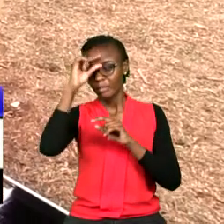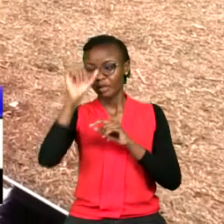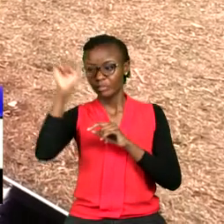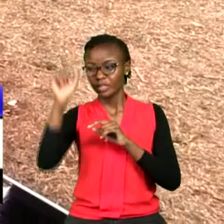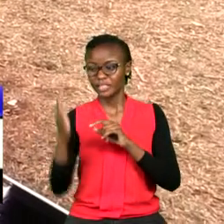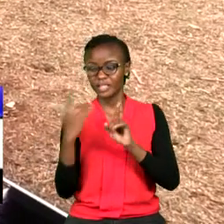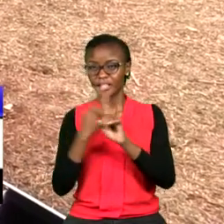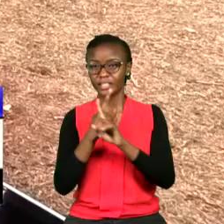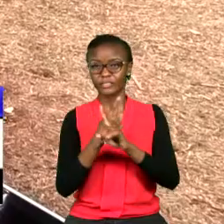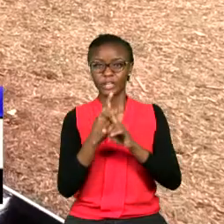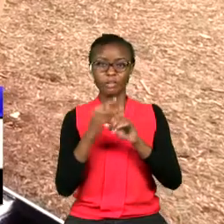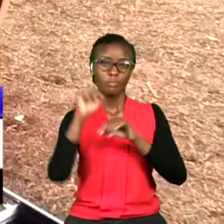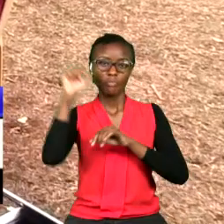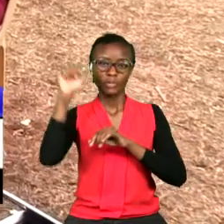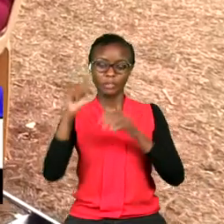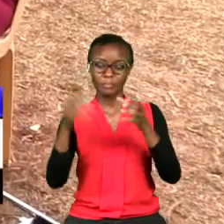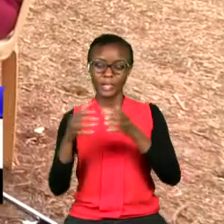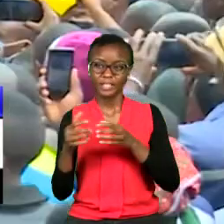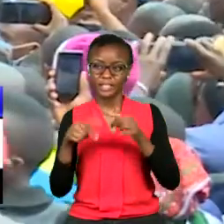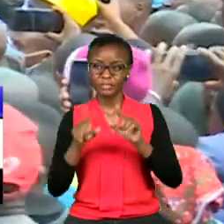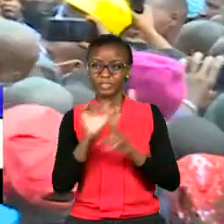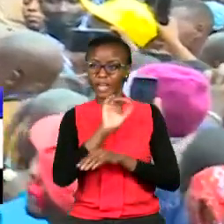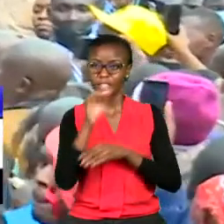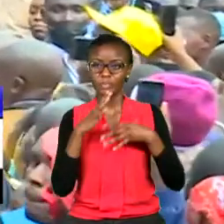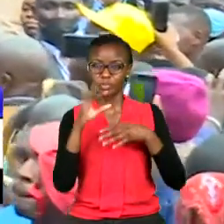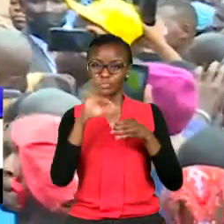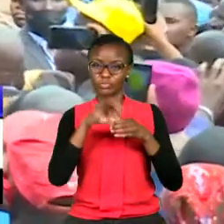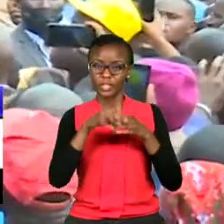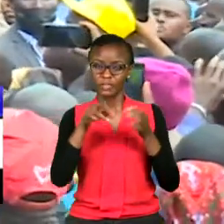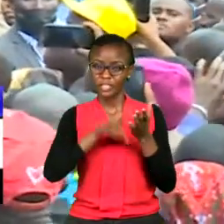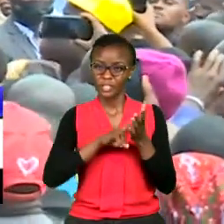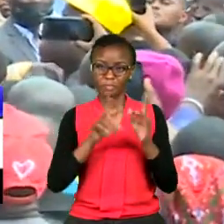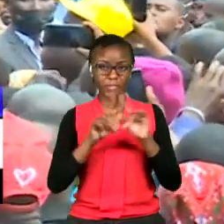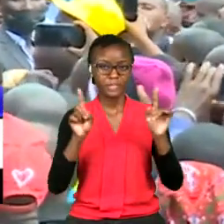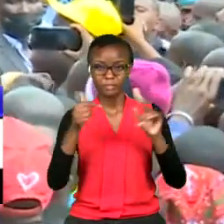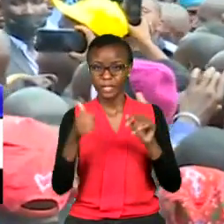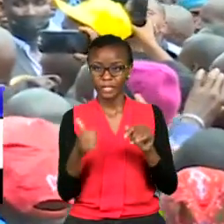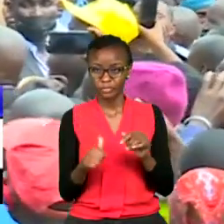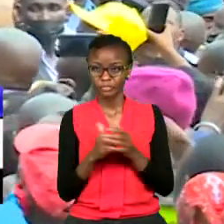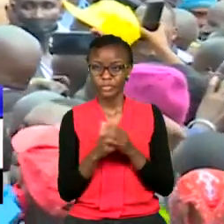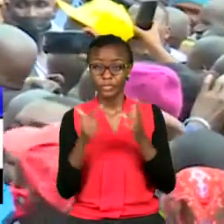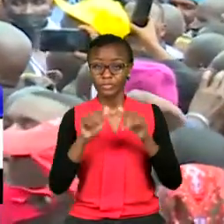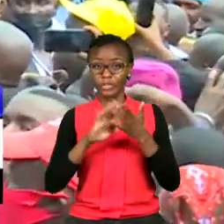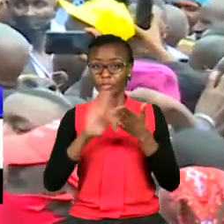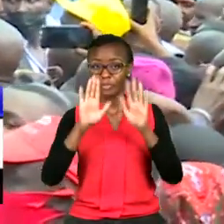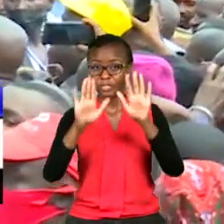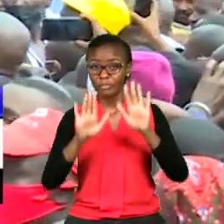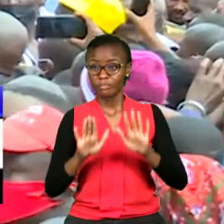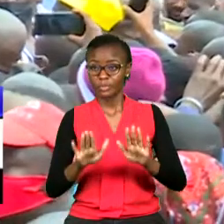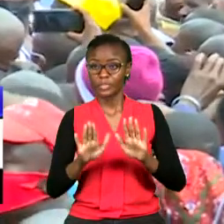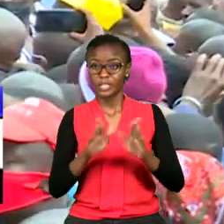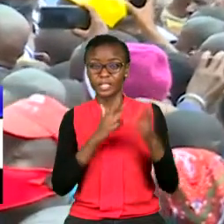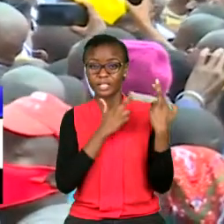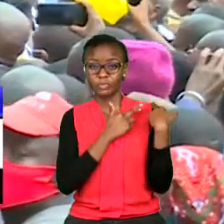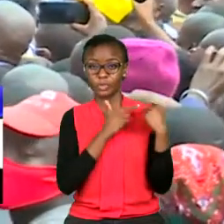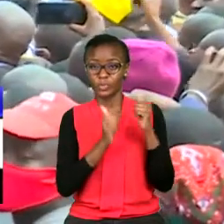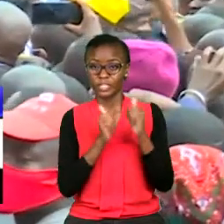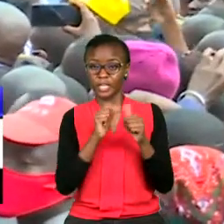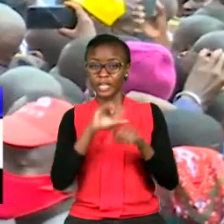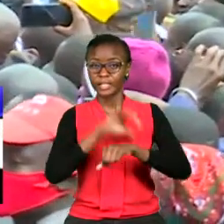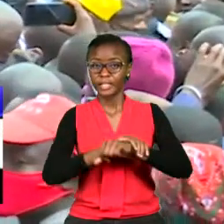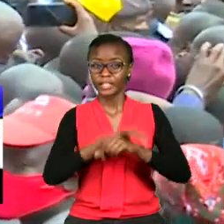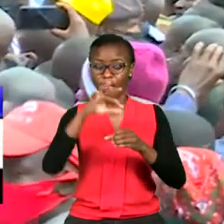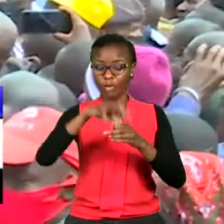various political parties targeting voters. Most important patriotic duty and get a voter's card so that they